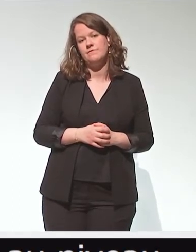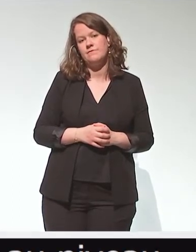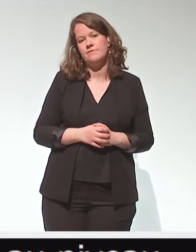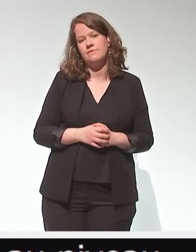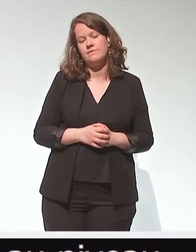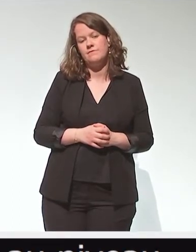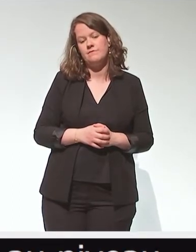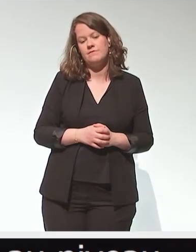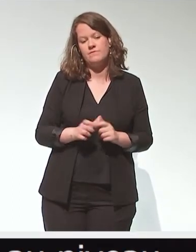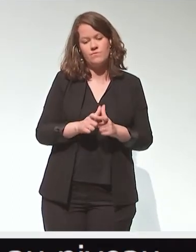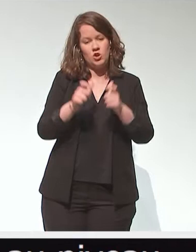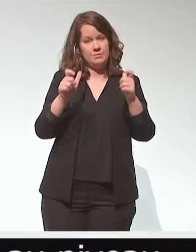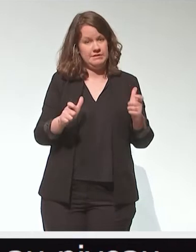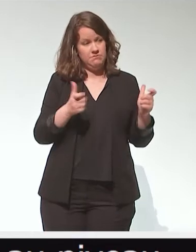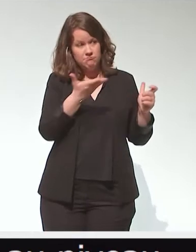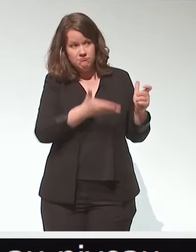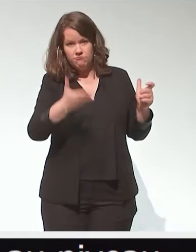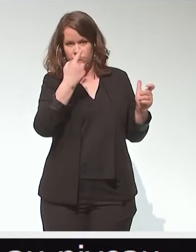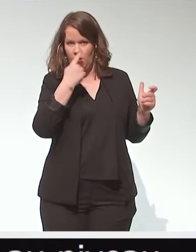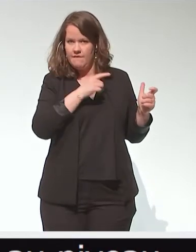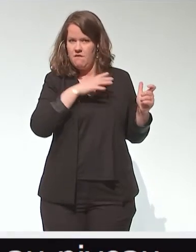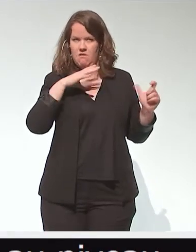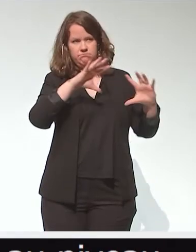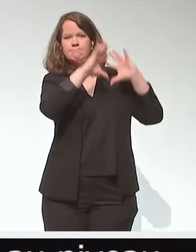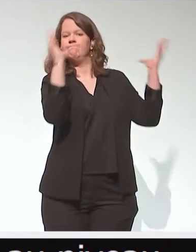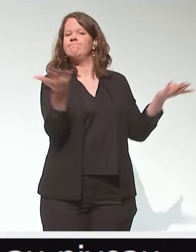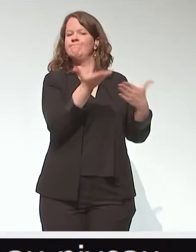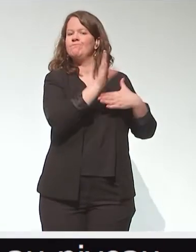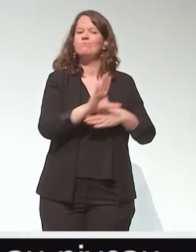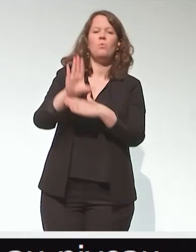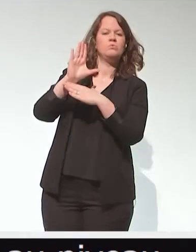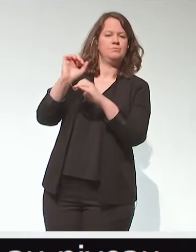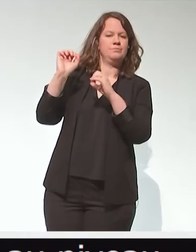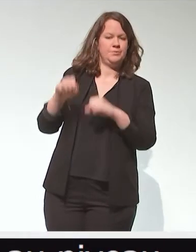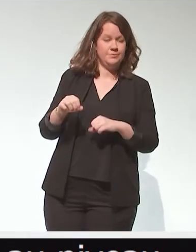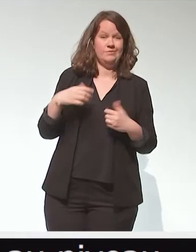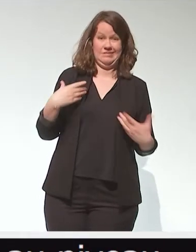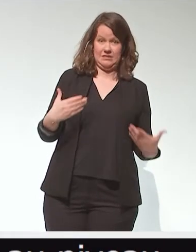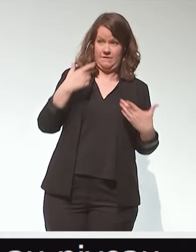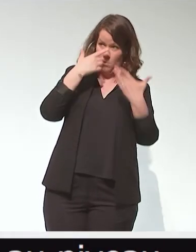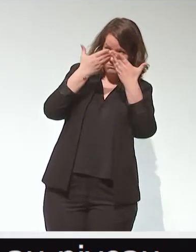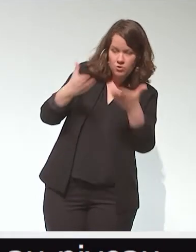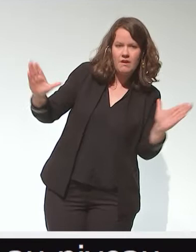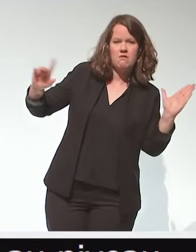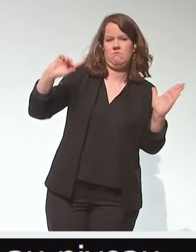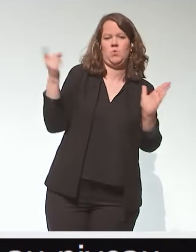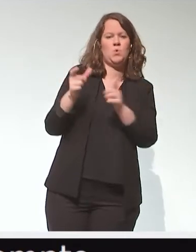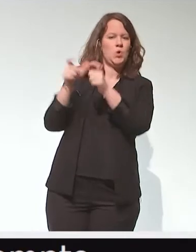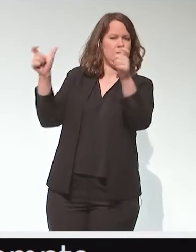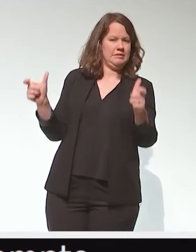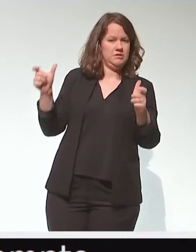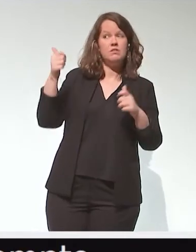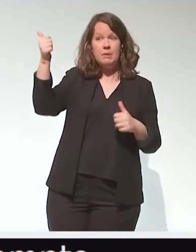This is an approach that other companies are trying to embrace because they're seeing other people do it and being rewarded for it.